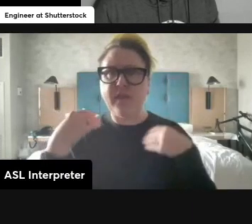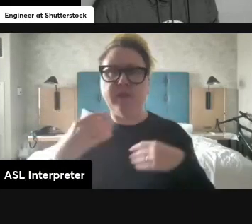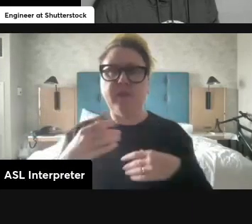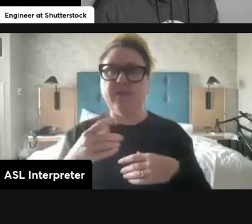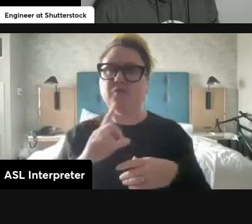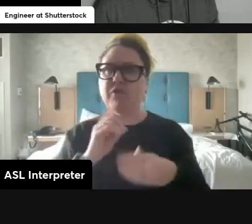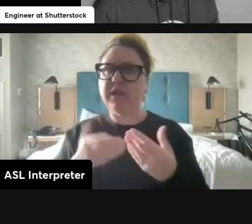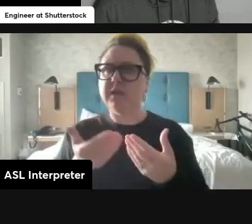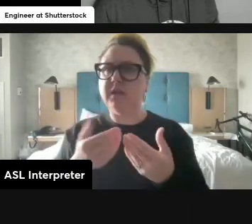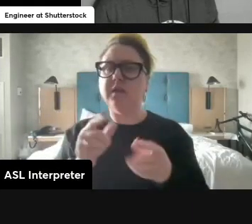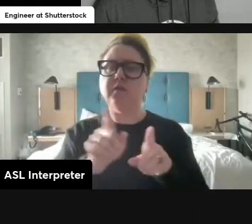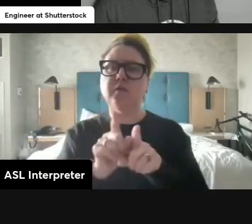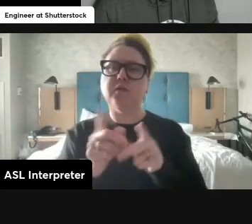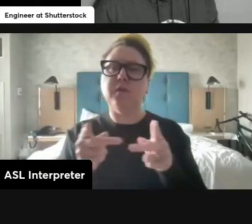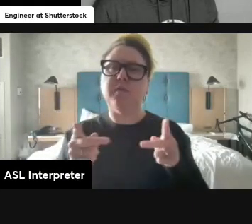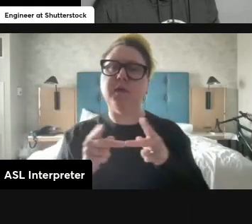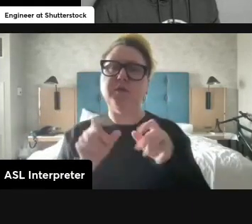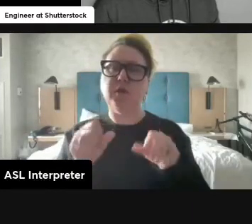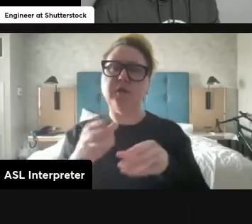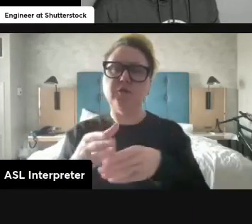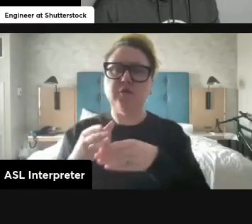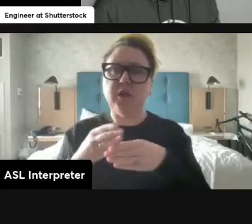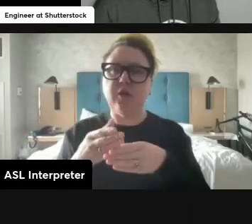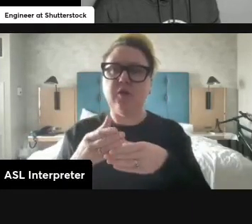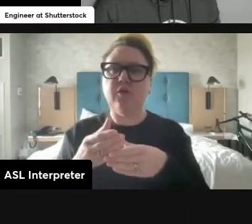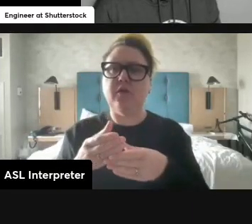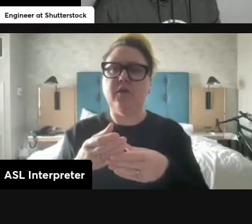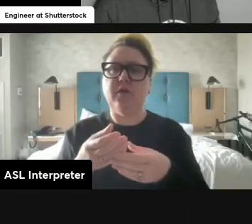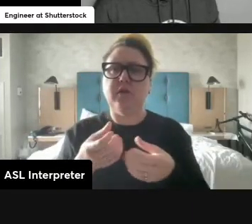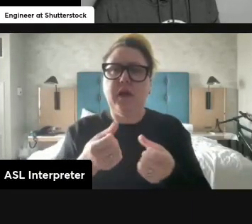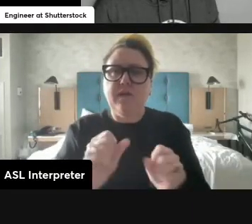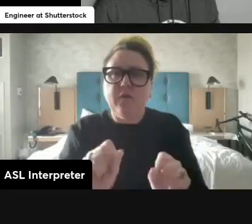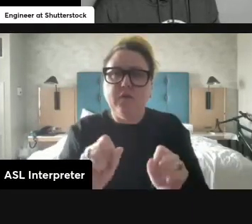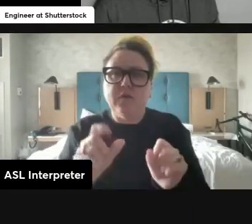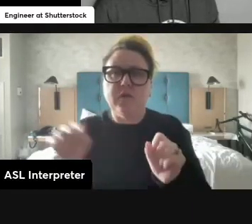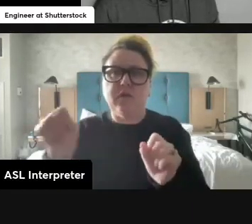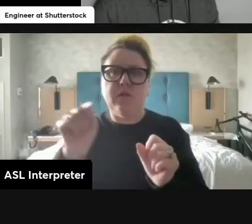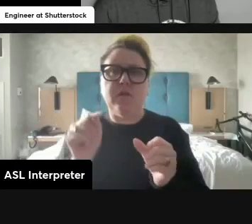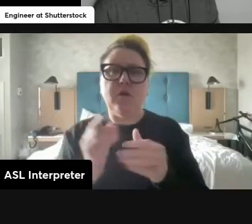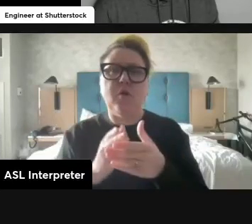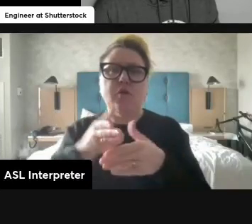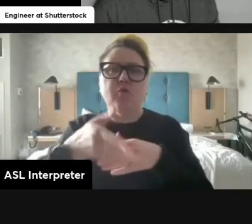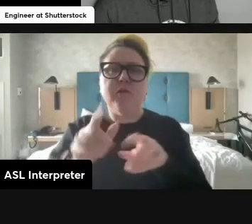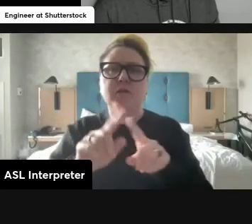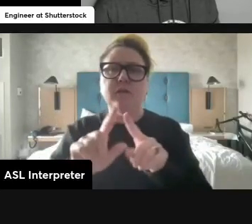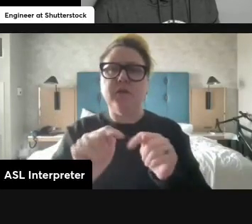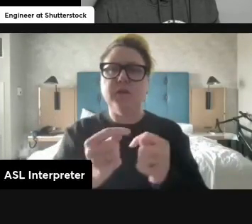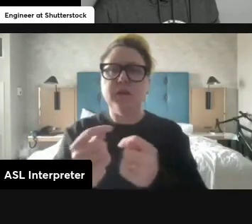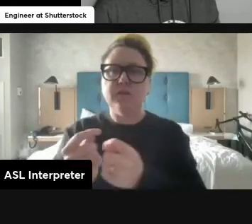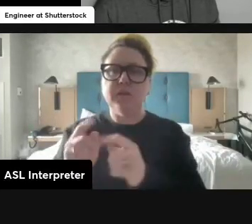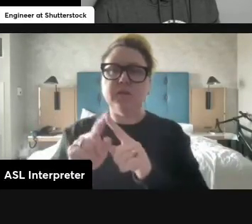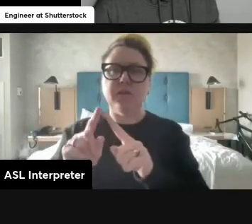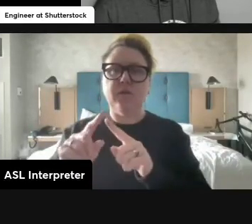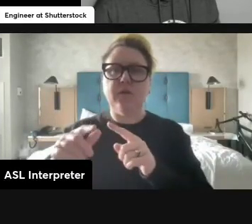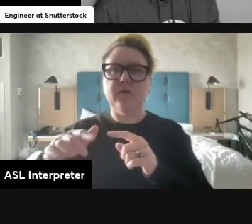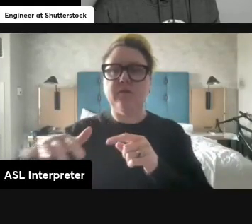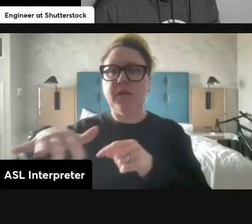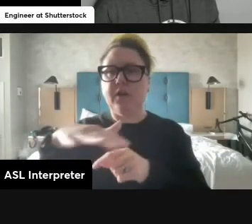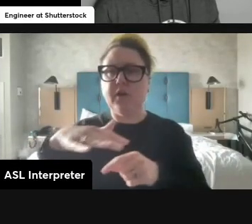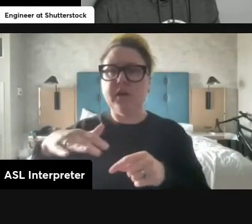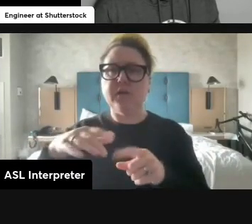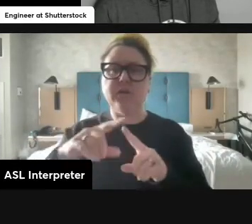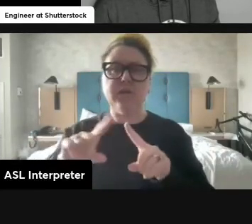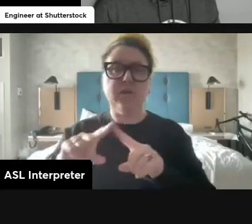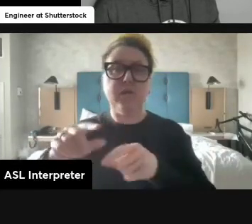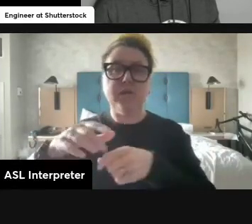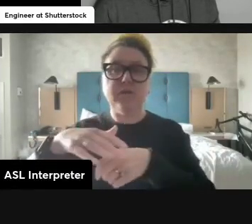you can share efforts, right, and reach across different teams, whether that's different geographies or just even different teams in